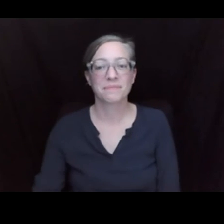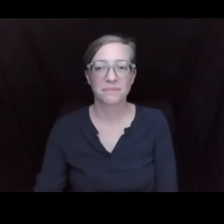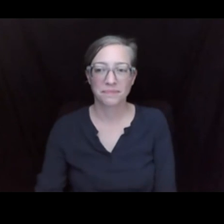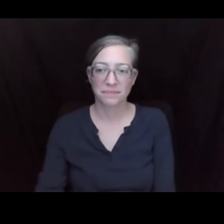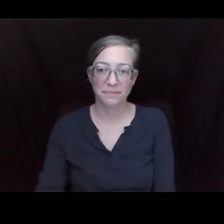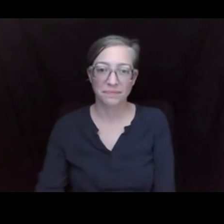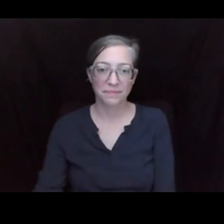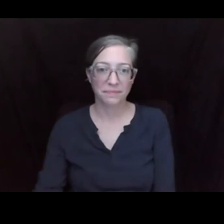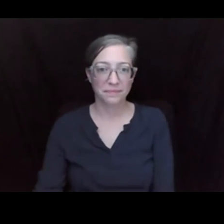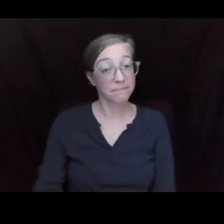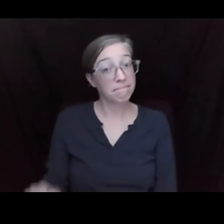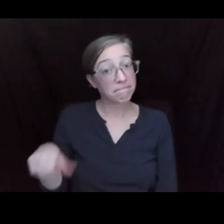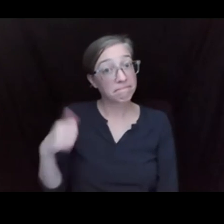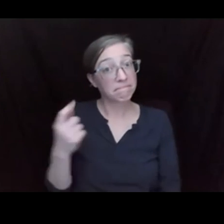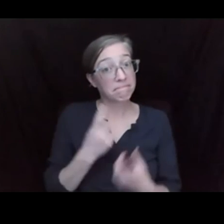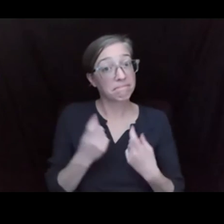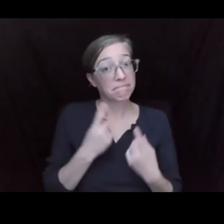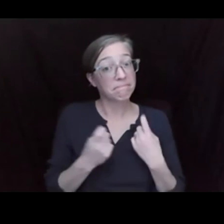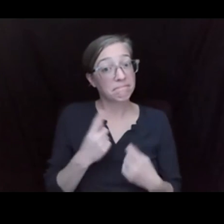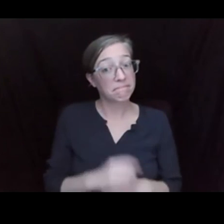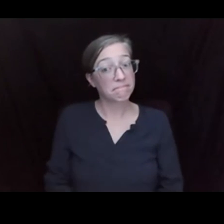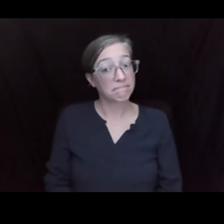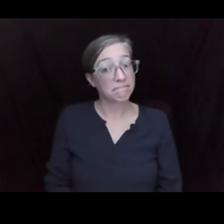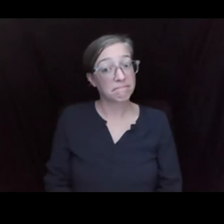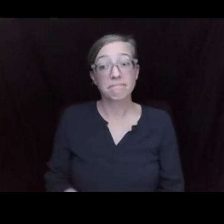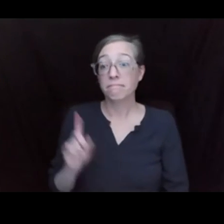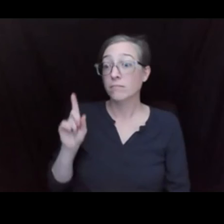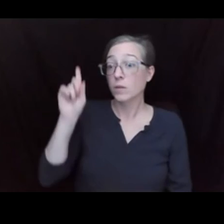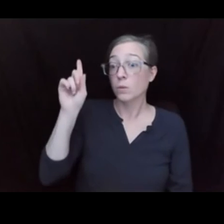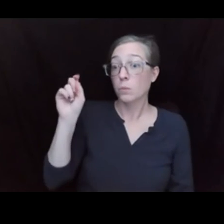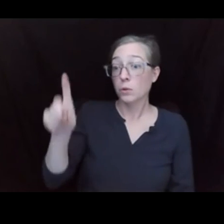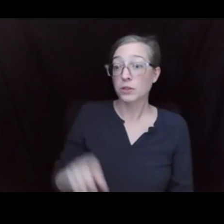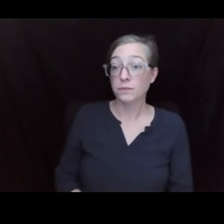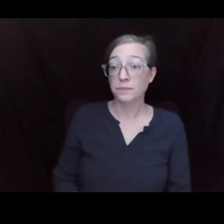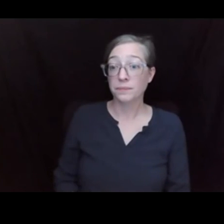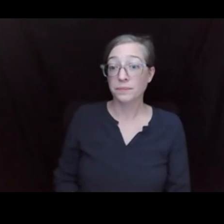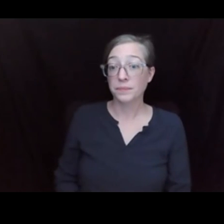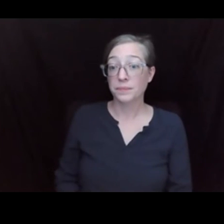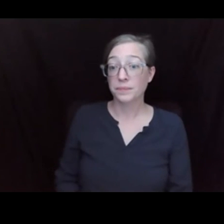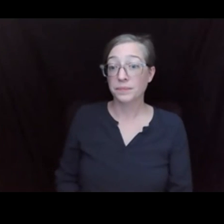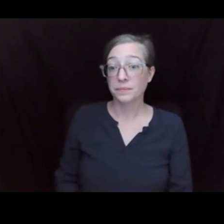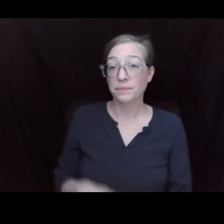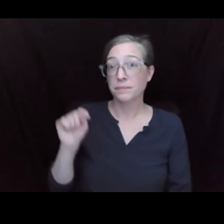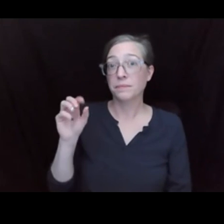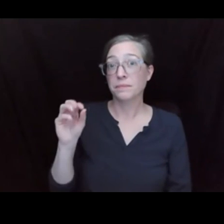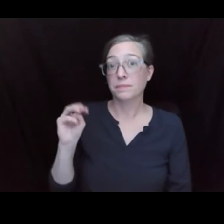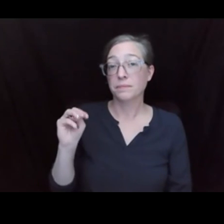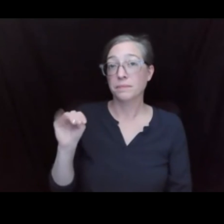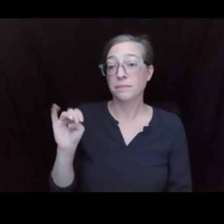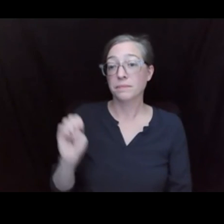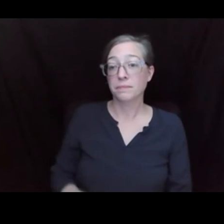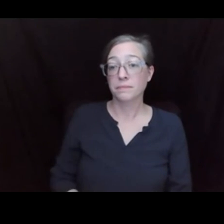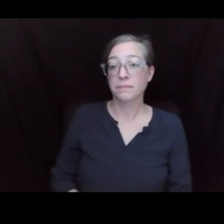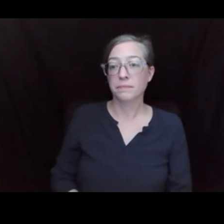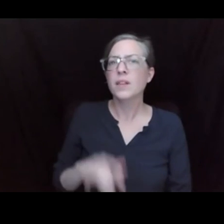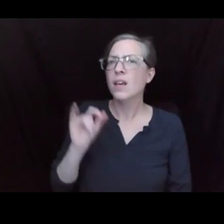Any other questions? One question here. Hello. If there is uncertainty